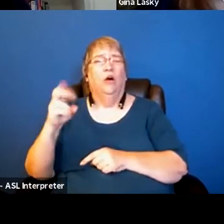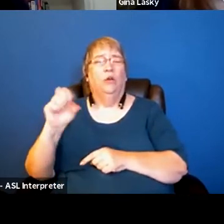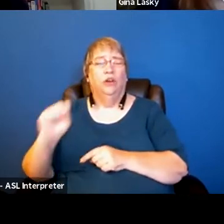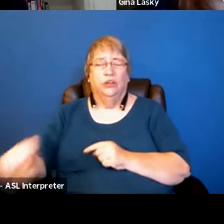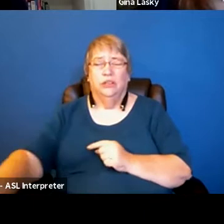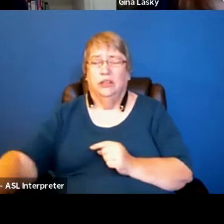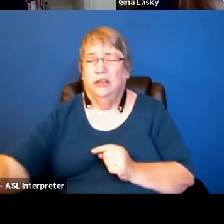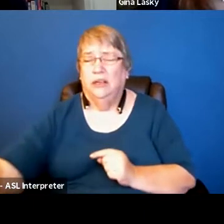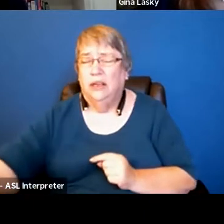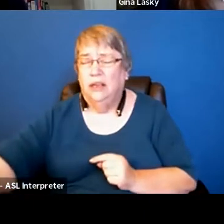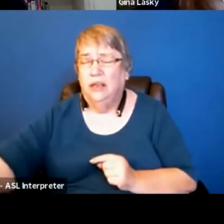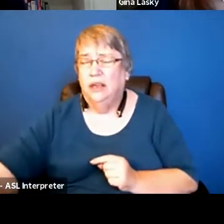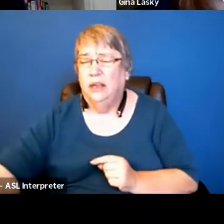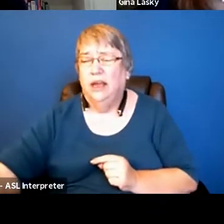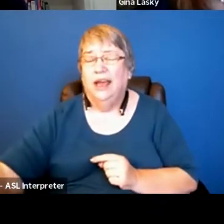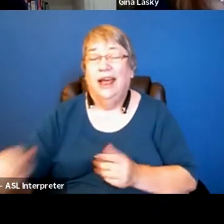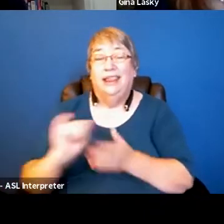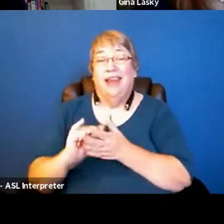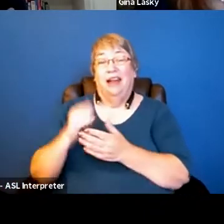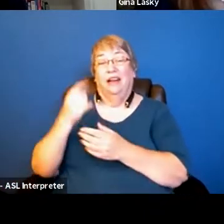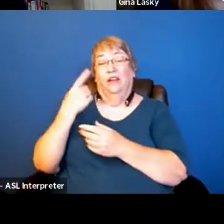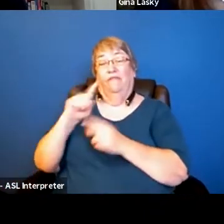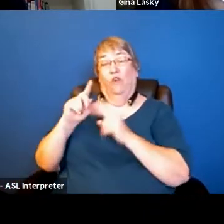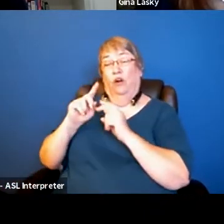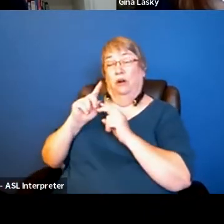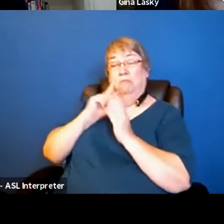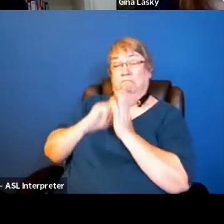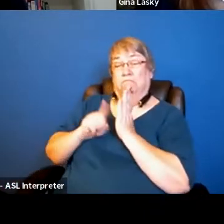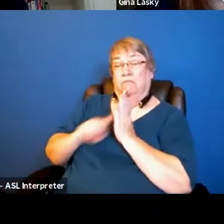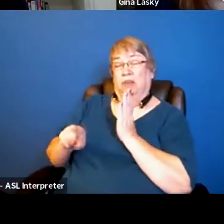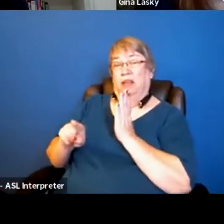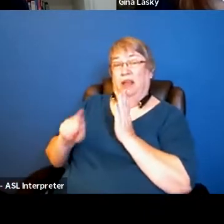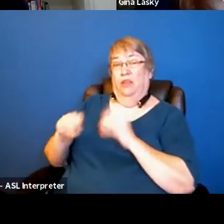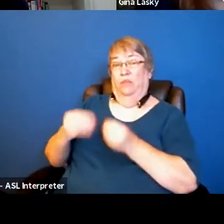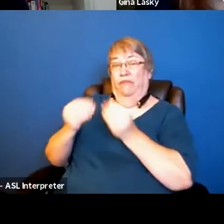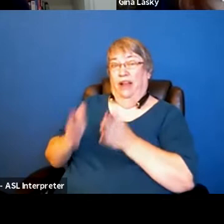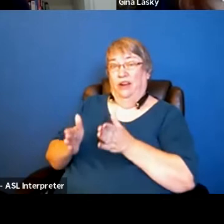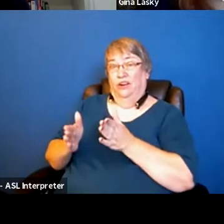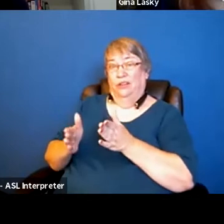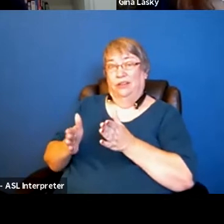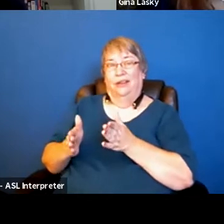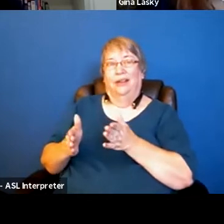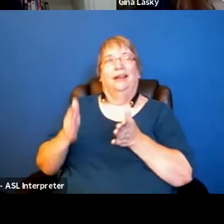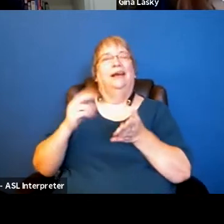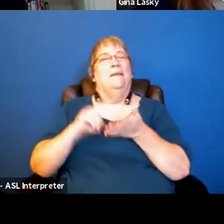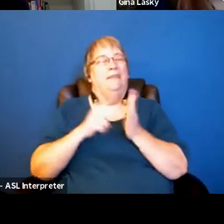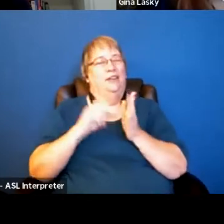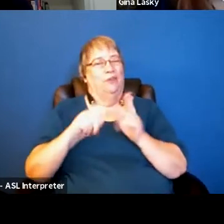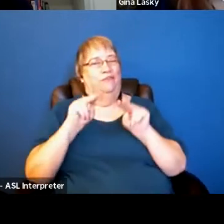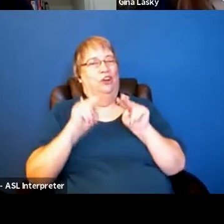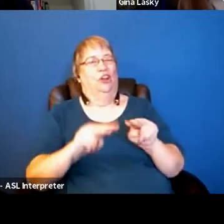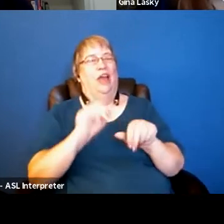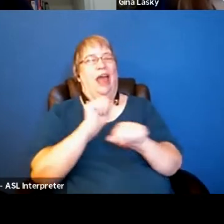So this year, we have looked at this chart as a way to illustrate workforce challenges, right? So in those